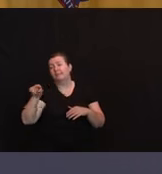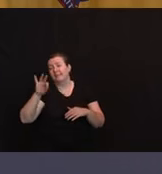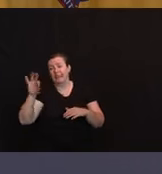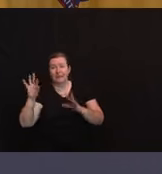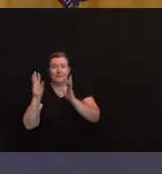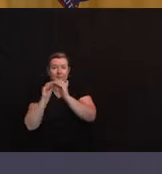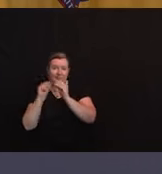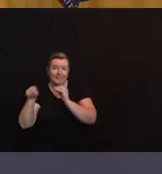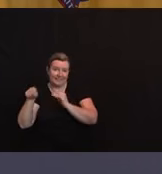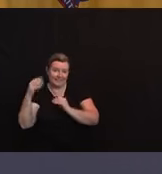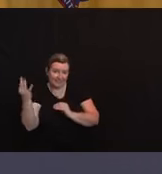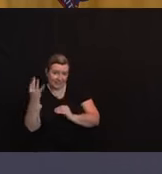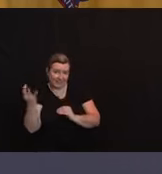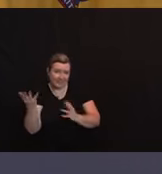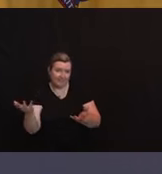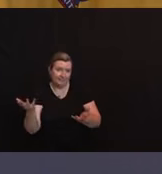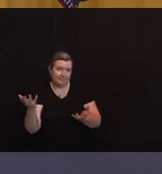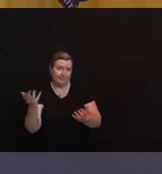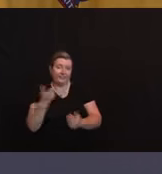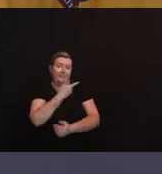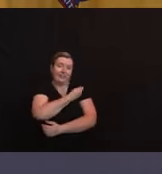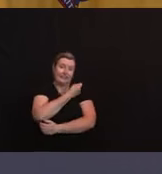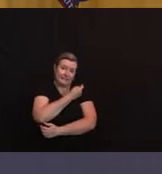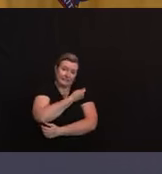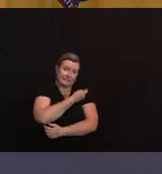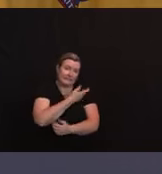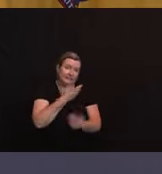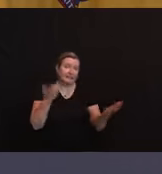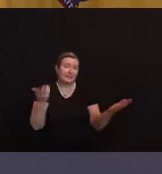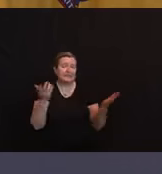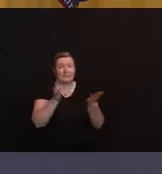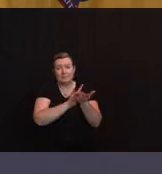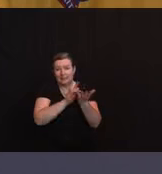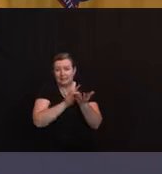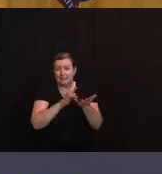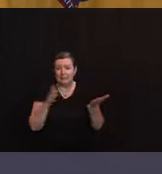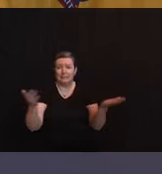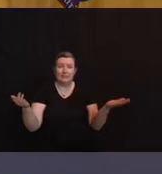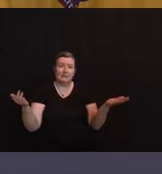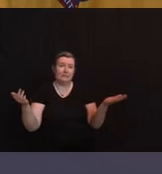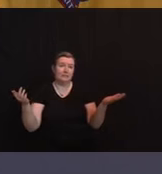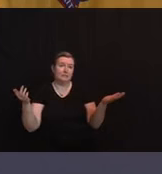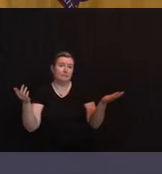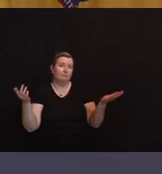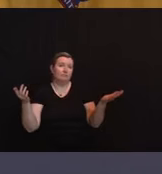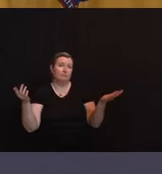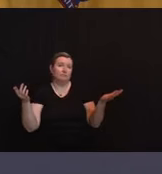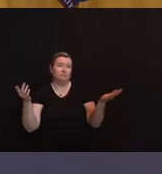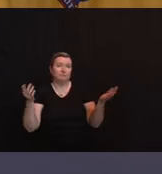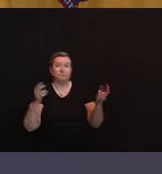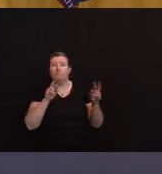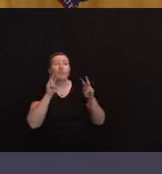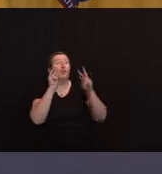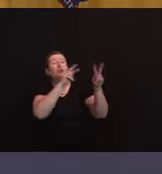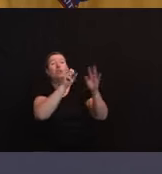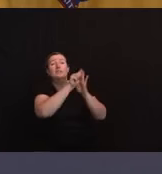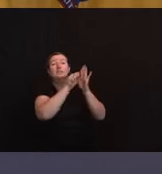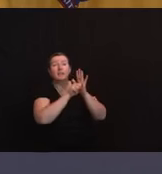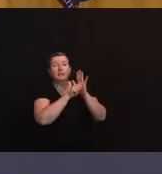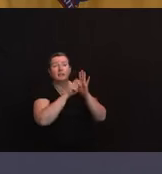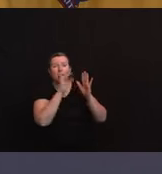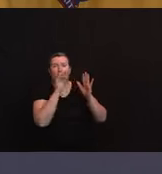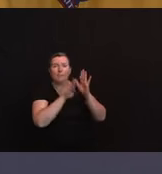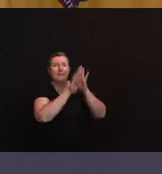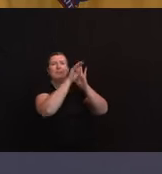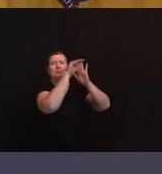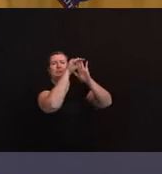vaccine, therapeutics, other states just coming down to sort of some low level of infection, and we stay that way, please